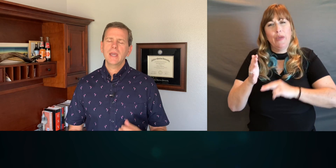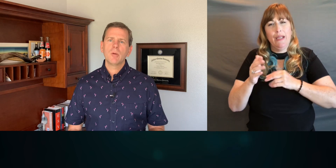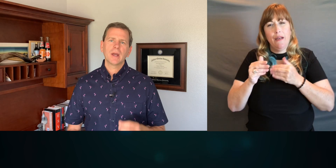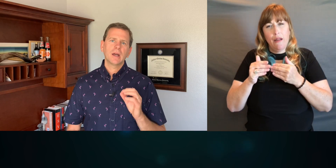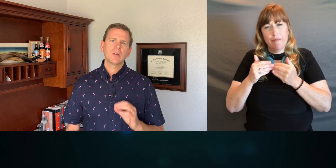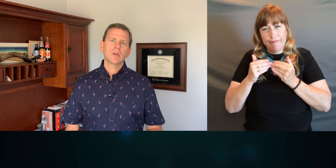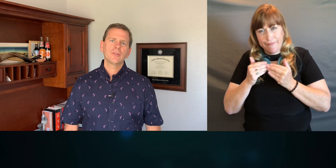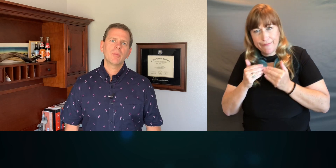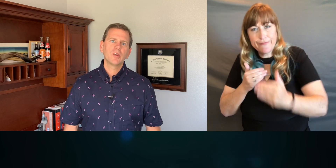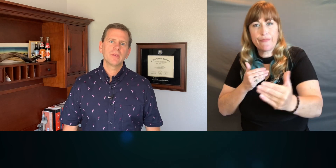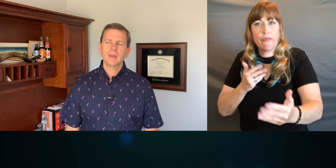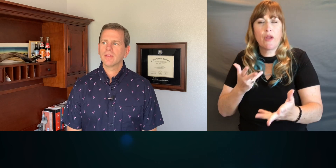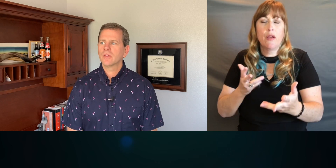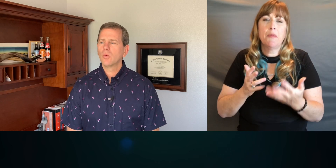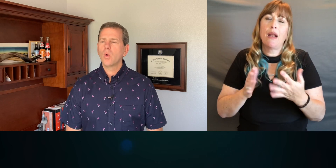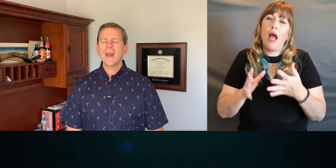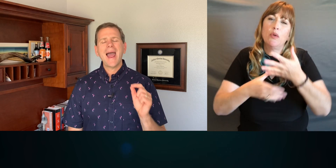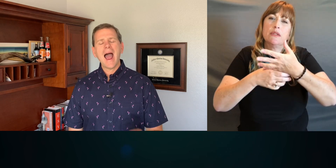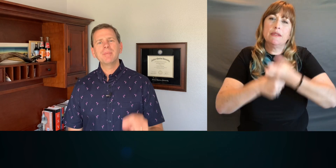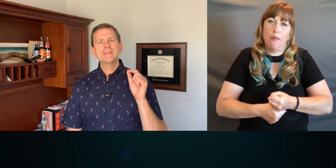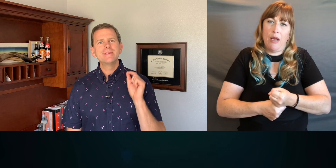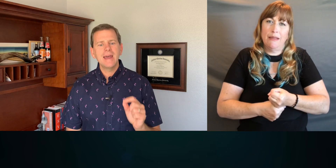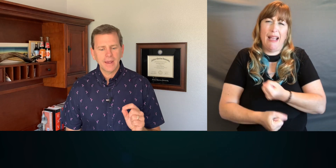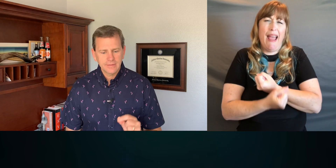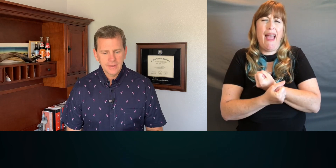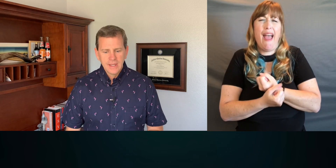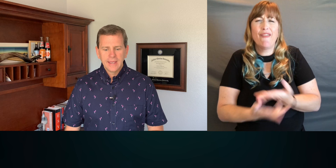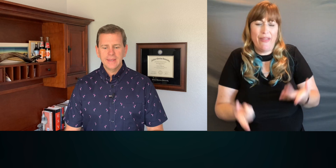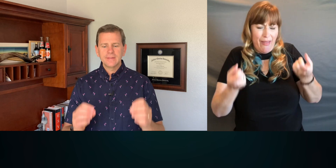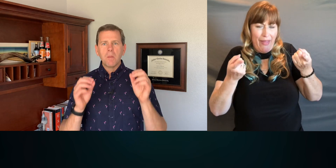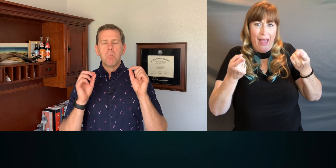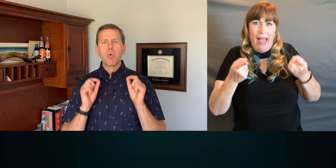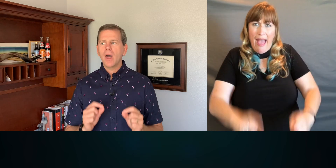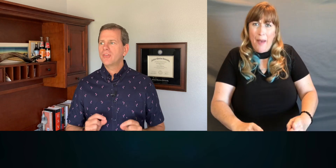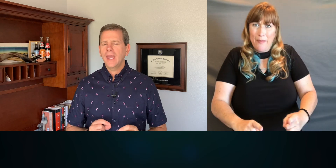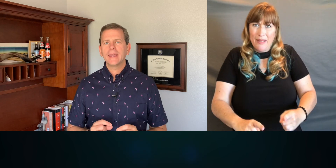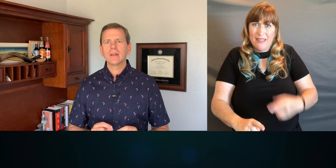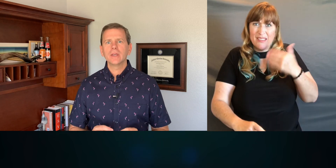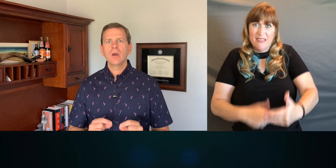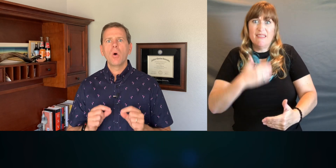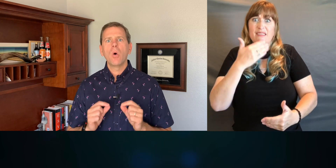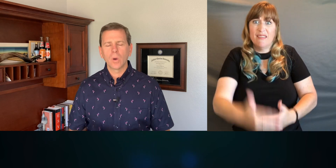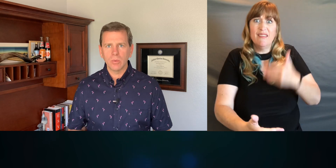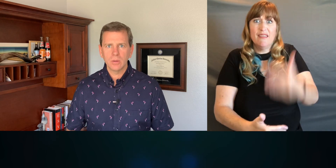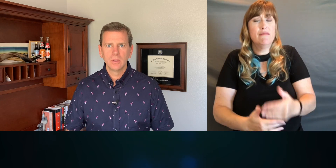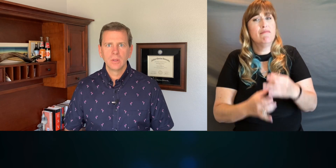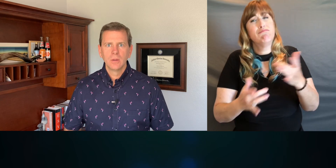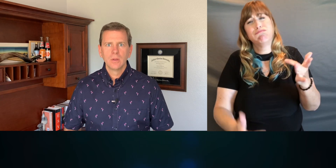the next bit of the account, but I'll summarize by saying this. What happens next is breathtakingly